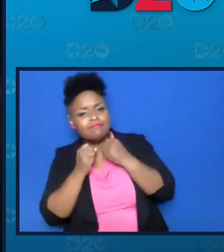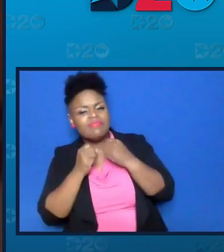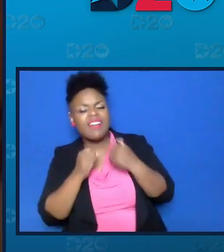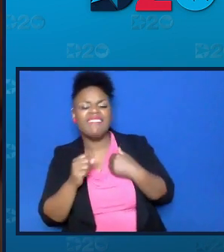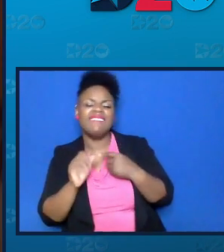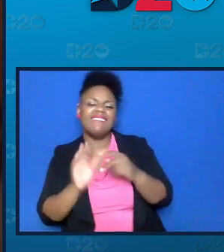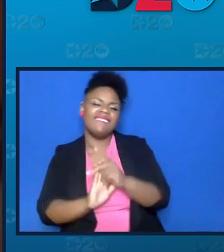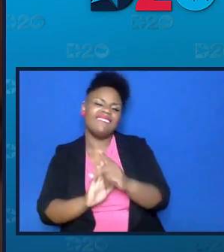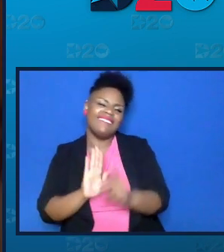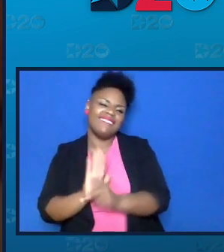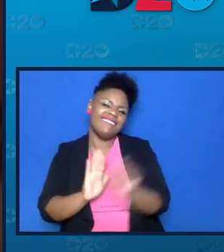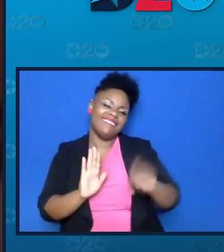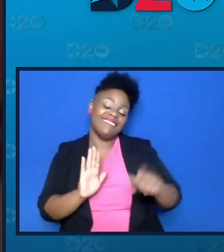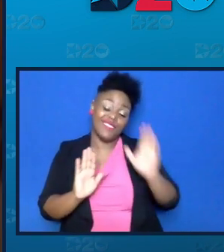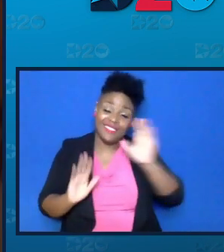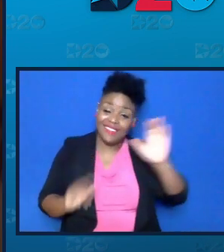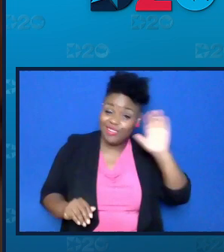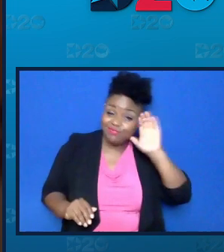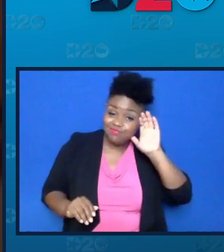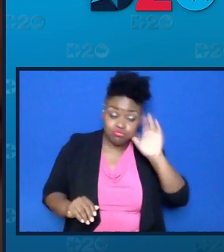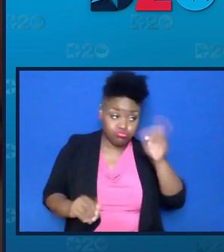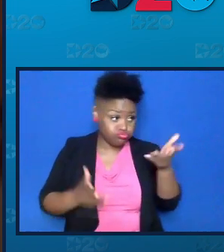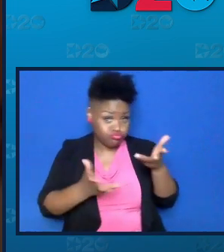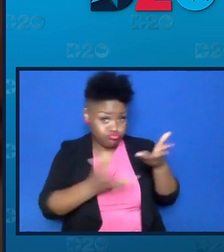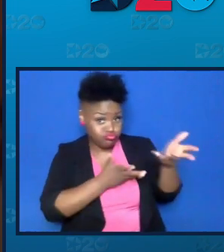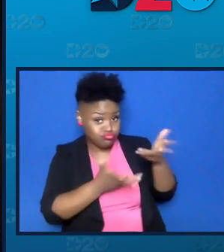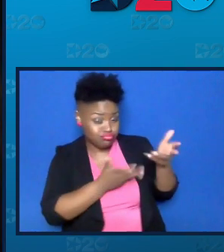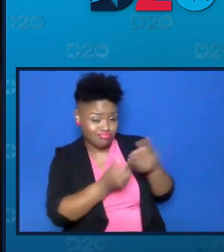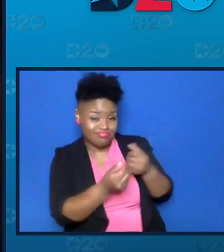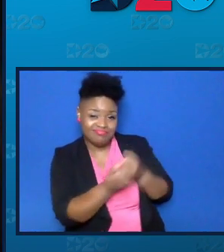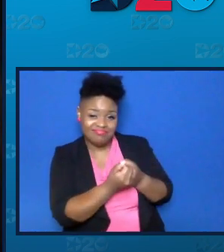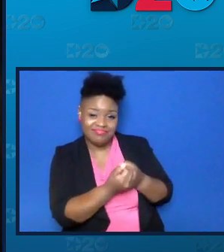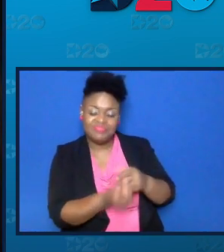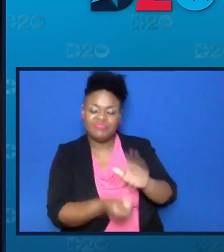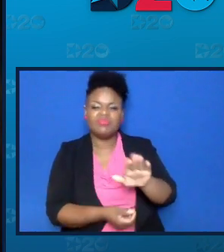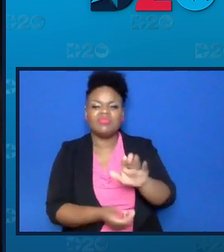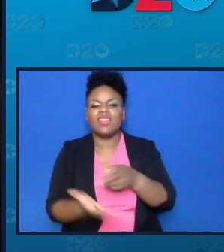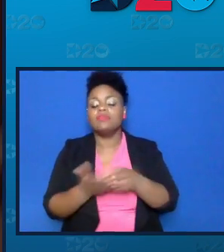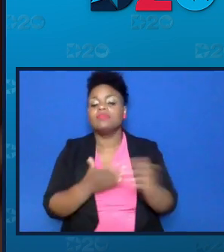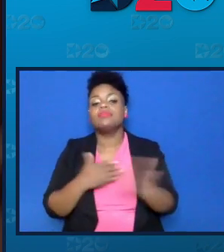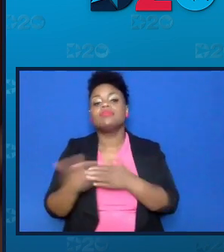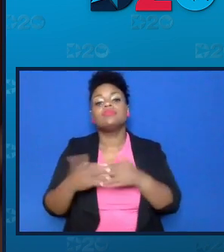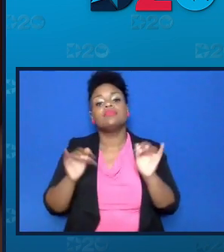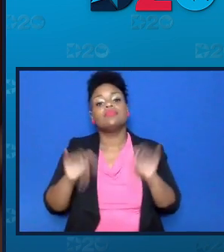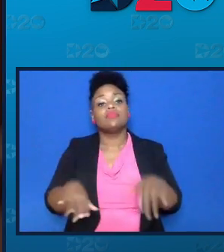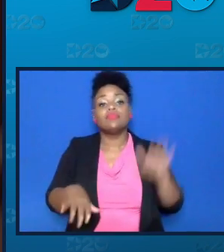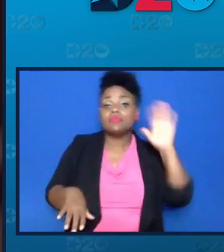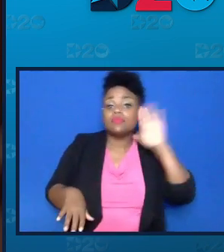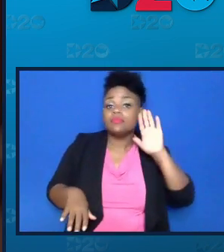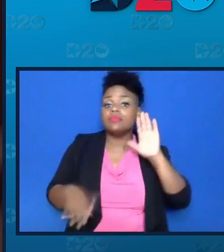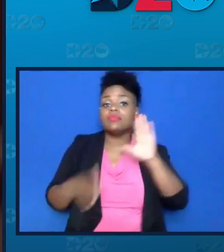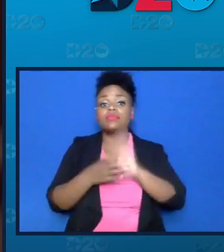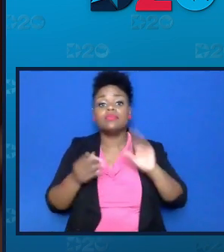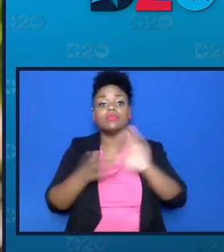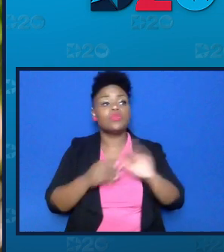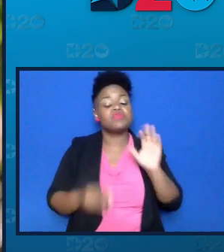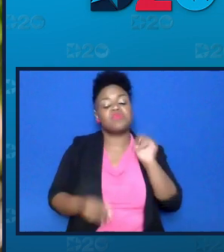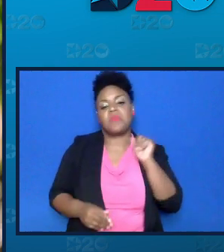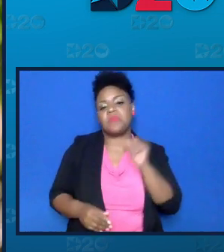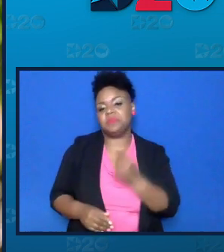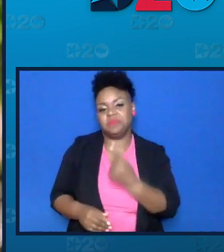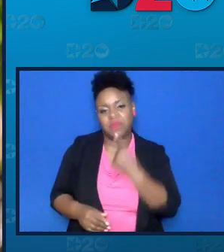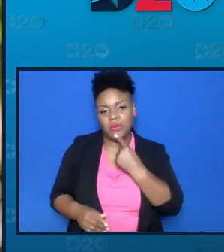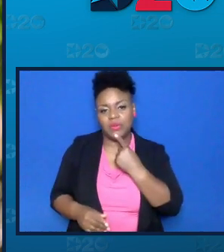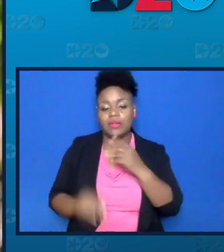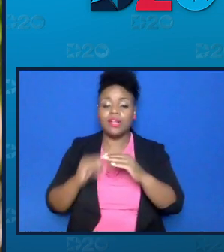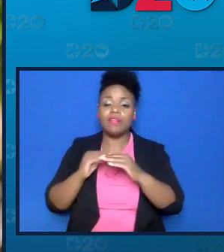him. He'll tell you the truth even when you don't want to hear it. He'll never let you down. He'll be rock steady. The strongest